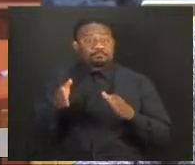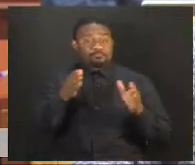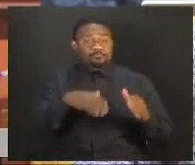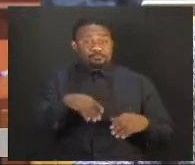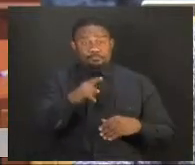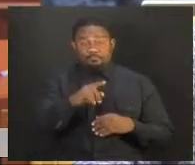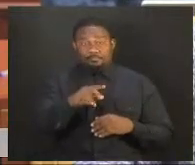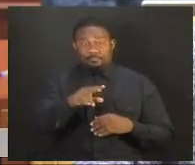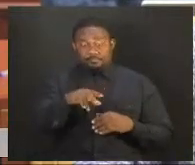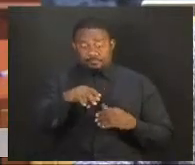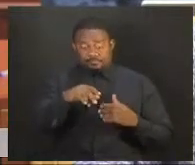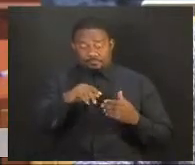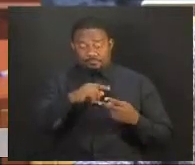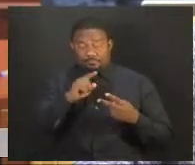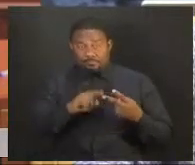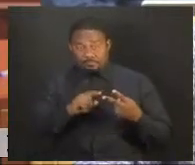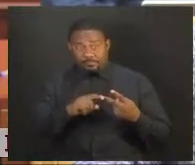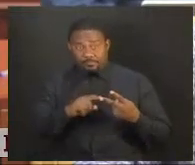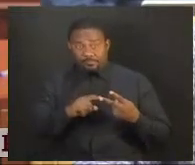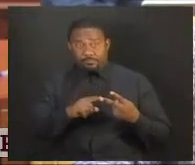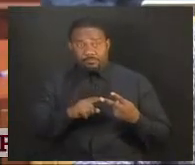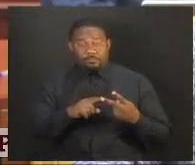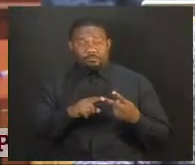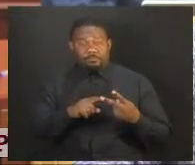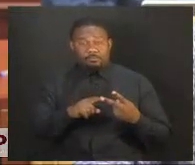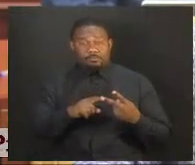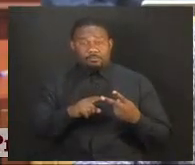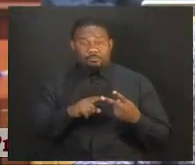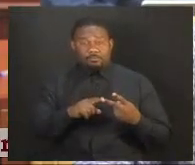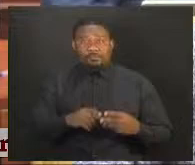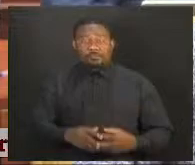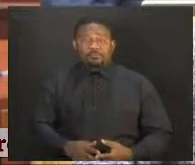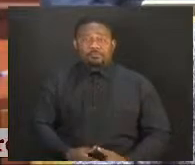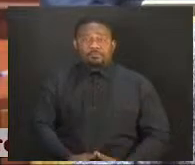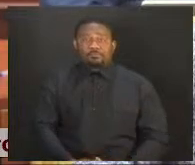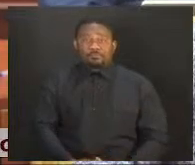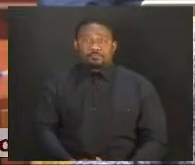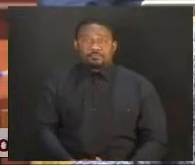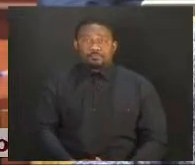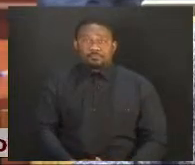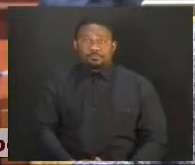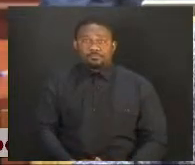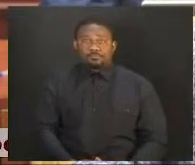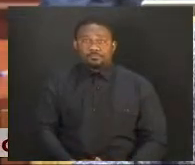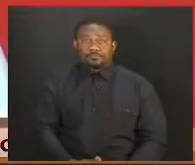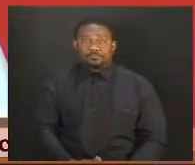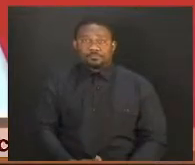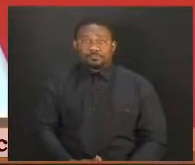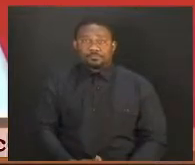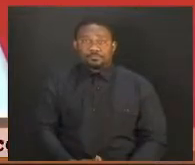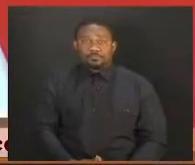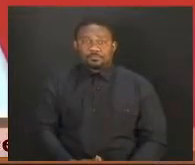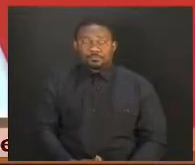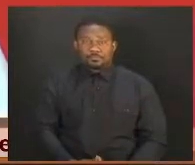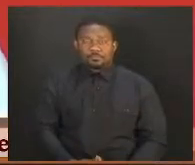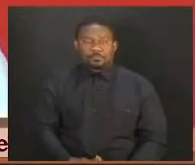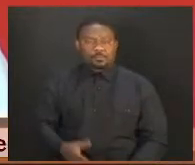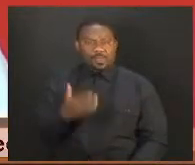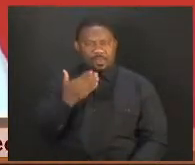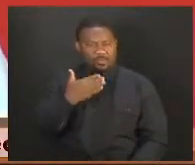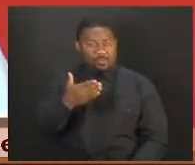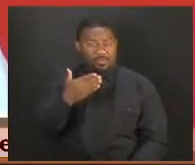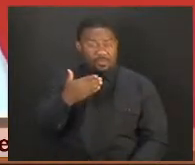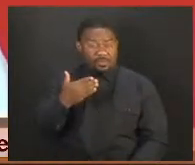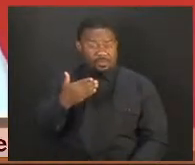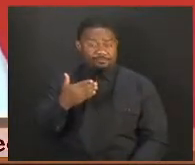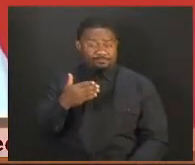so consequential amendment to that. Thank you. Honorable Member, we are grateful. Table office